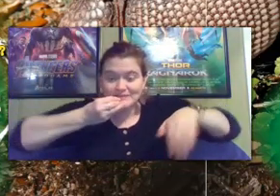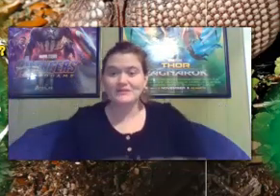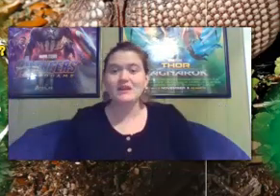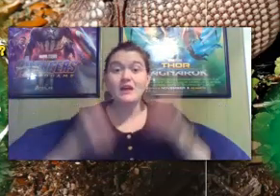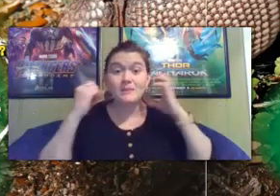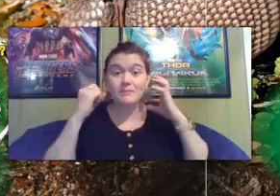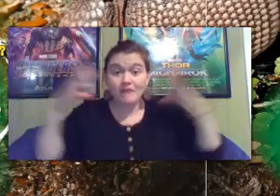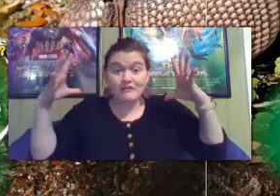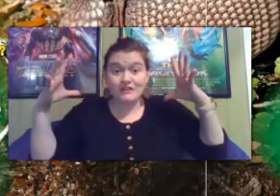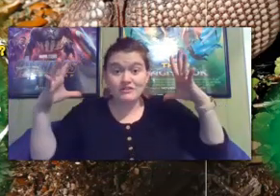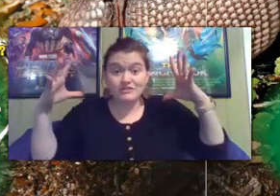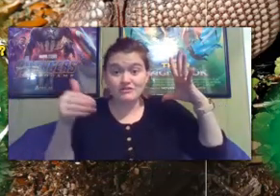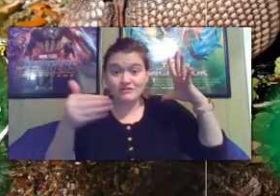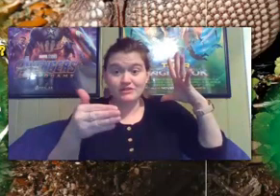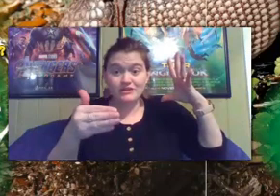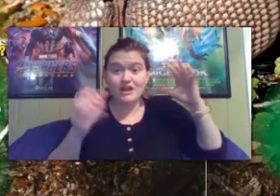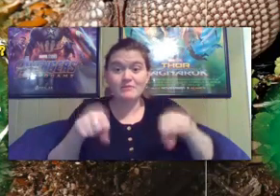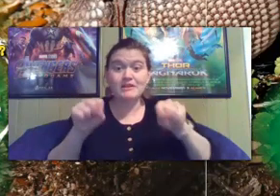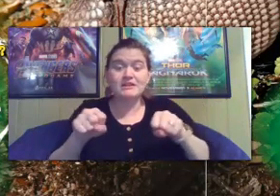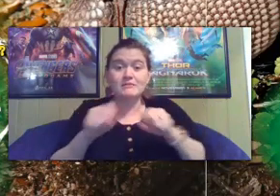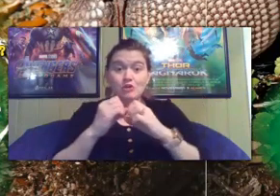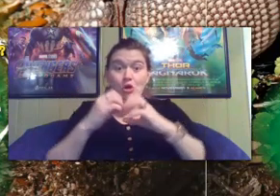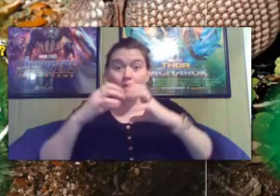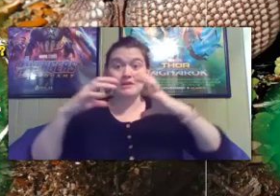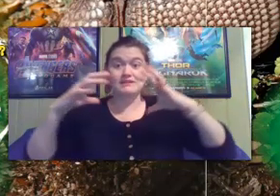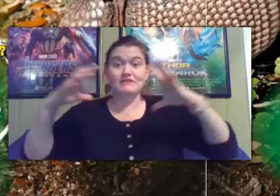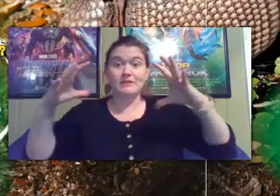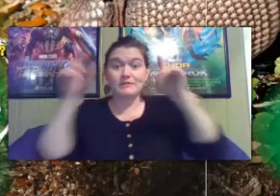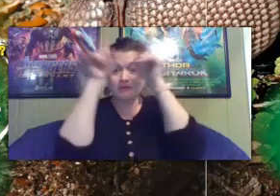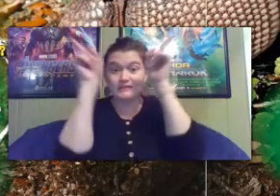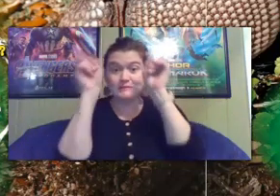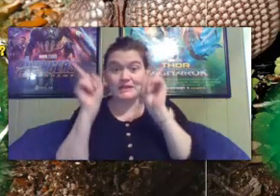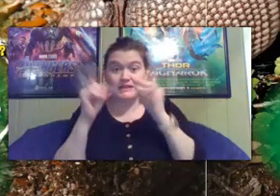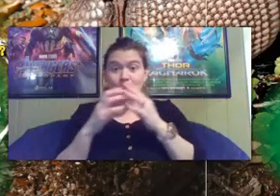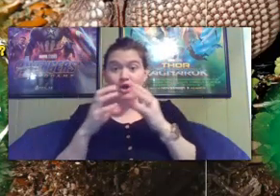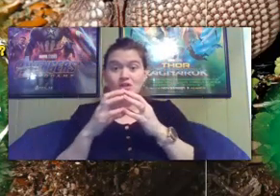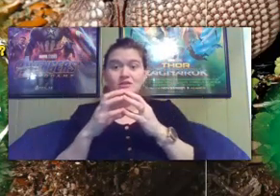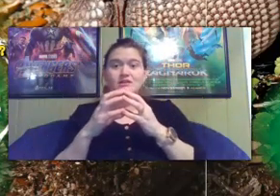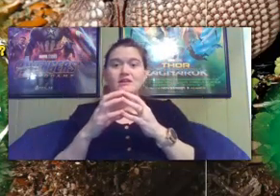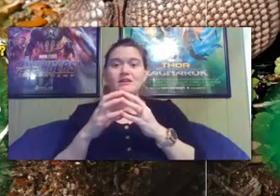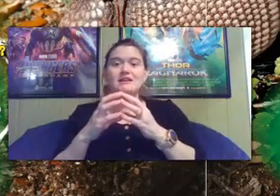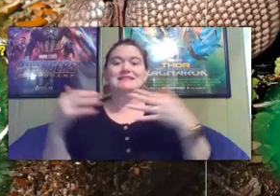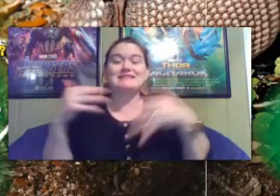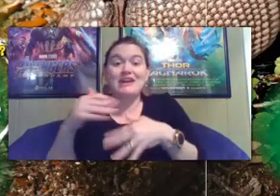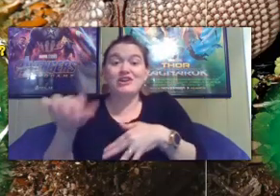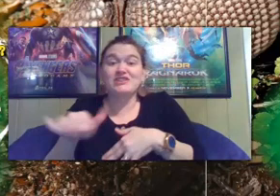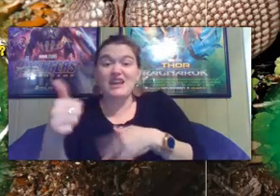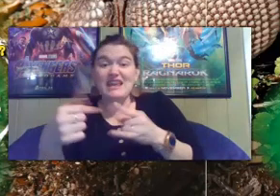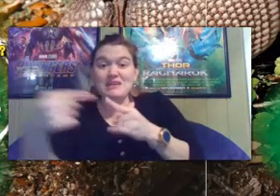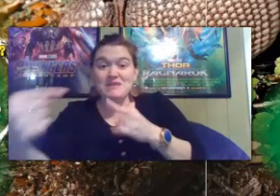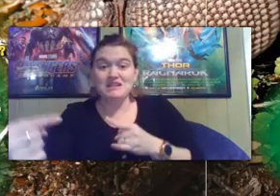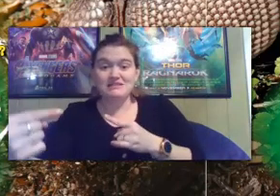eat. The pufferfish ability to blow itself up into a spiky ball